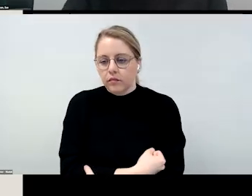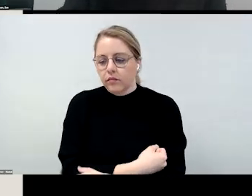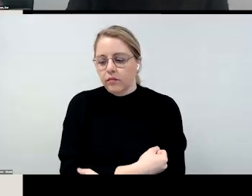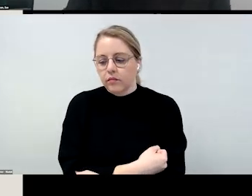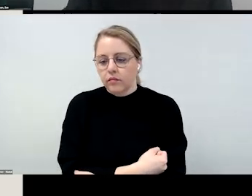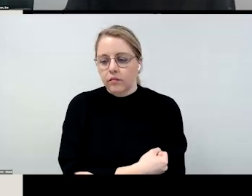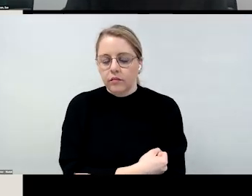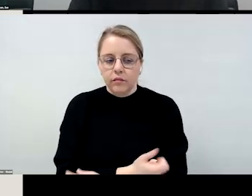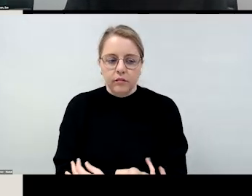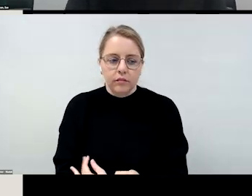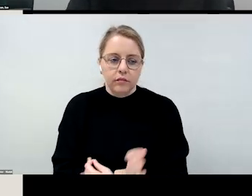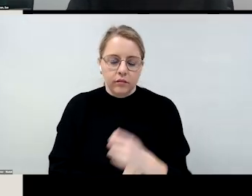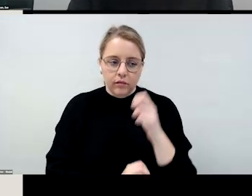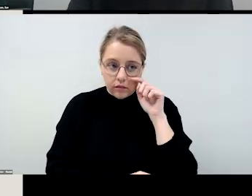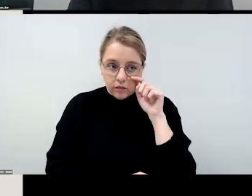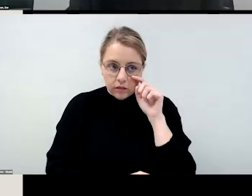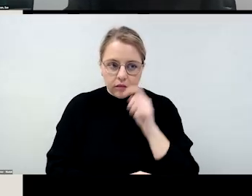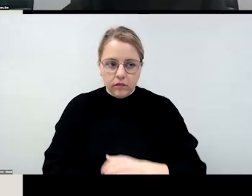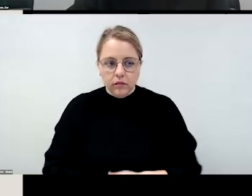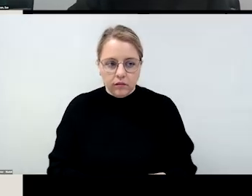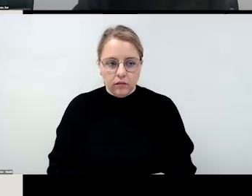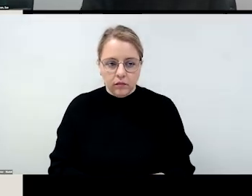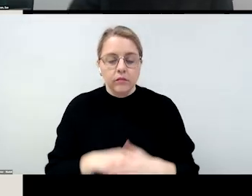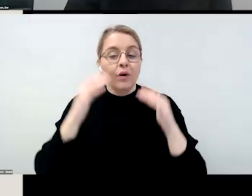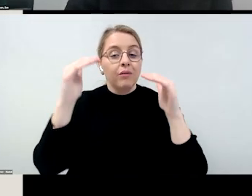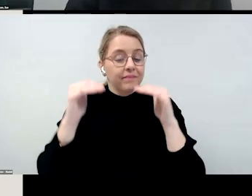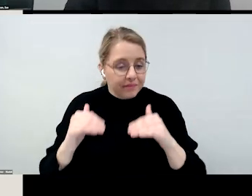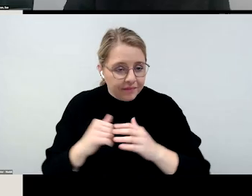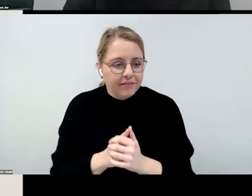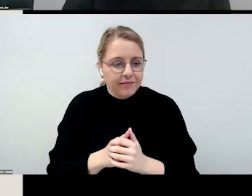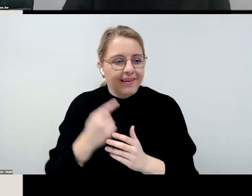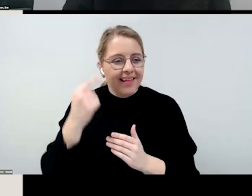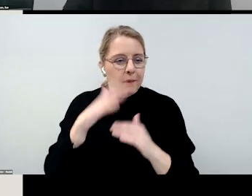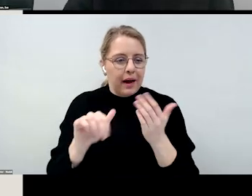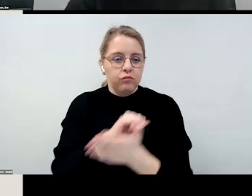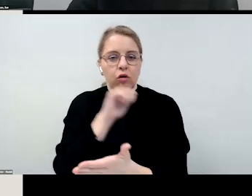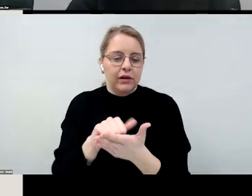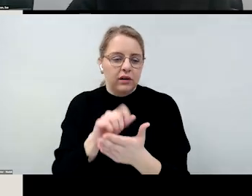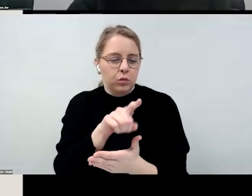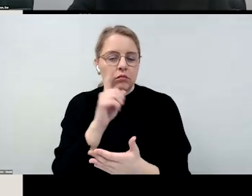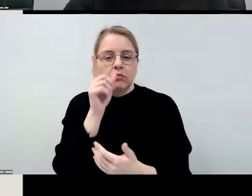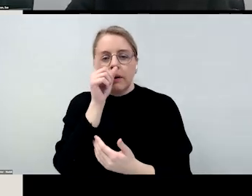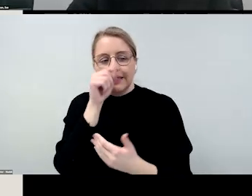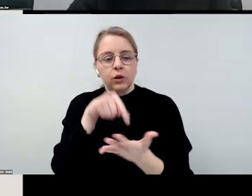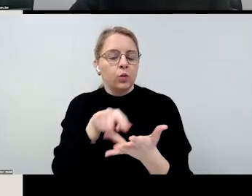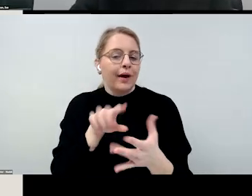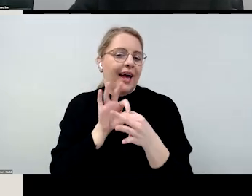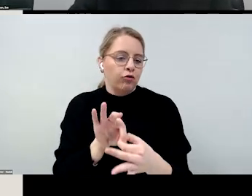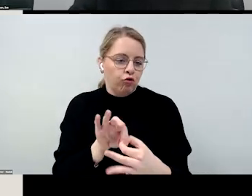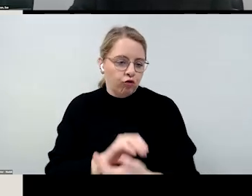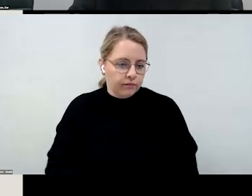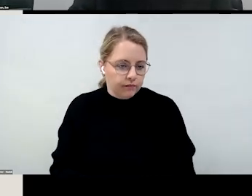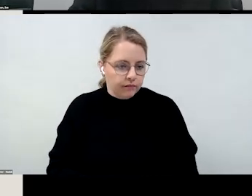So as we move on to the next part of George's story, I'd like you to think about the appropriateness of the healthcare George has offered and his capacity